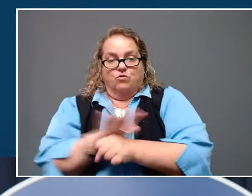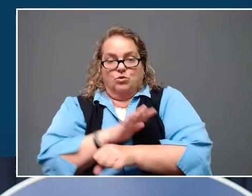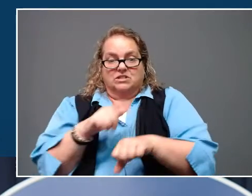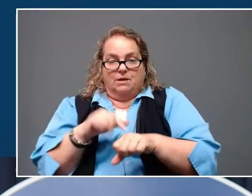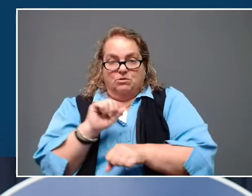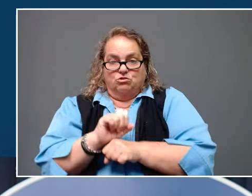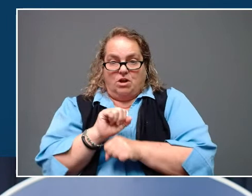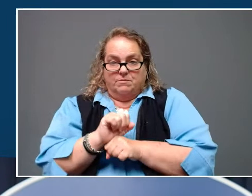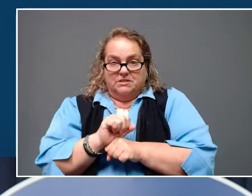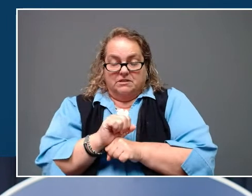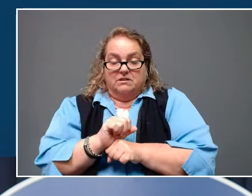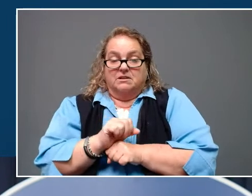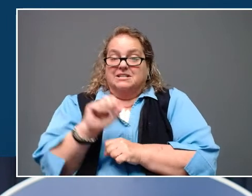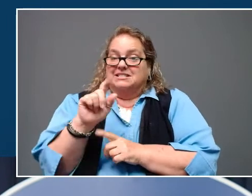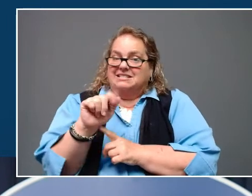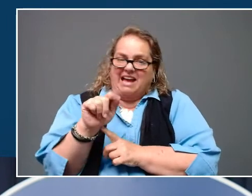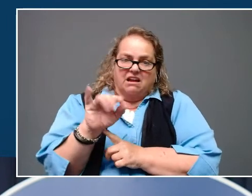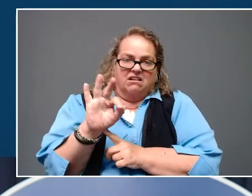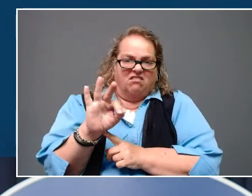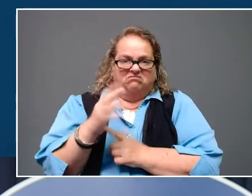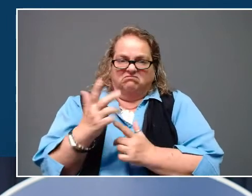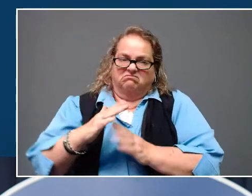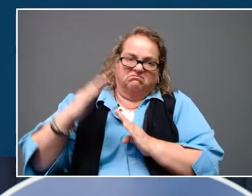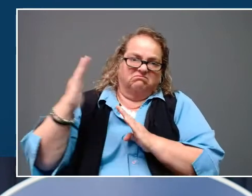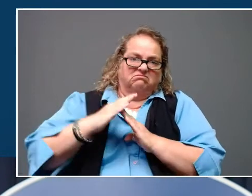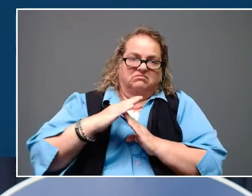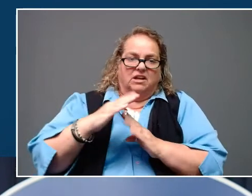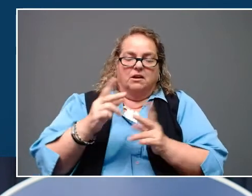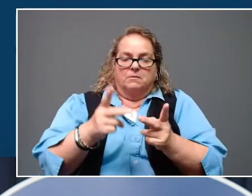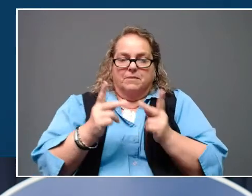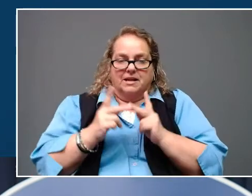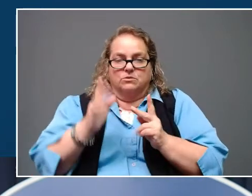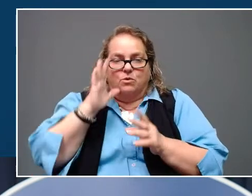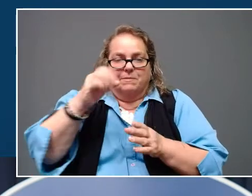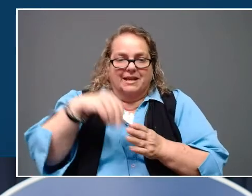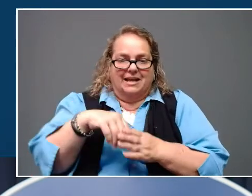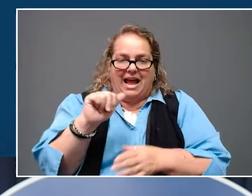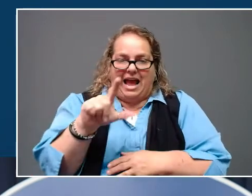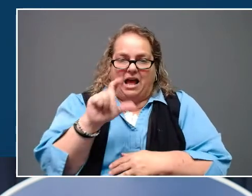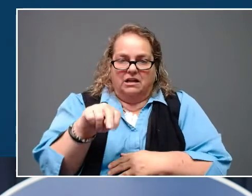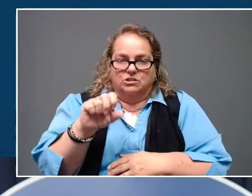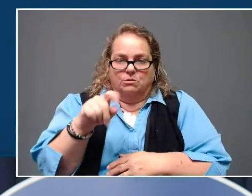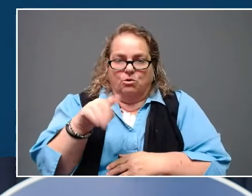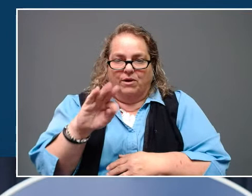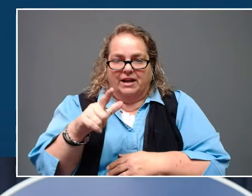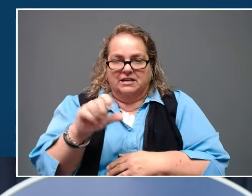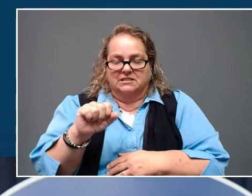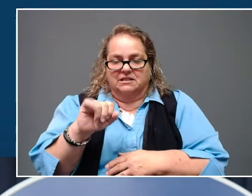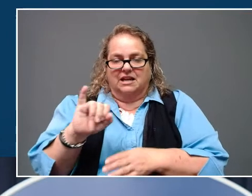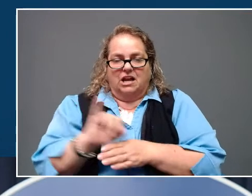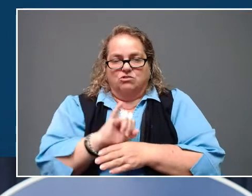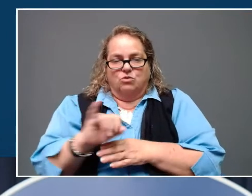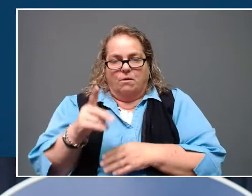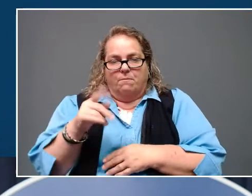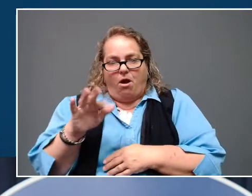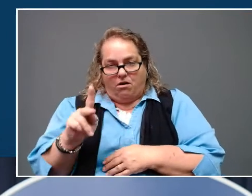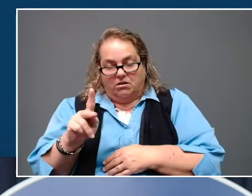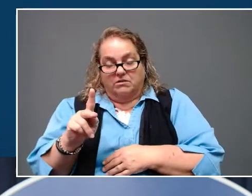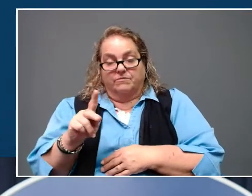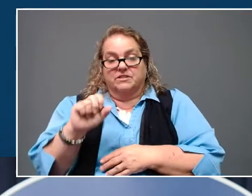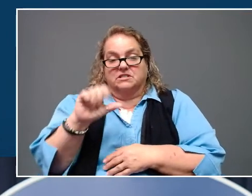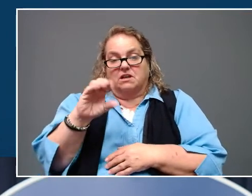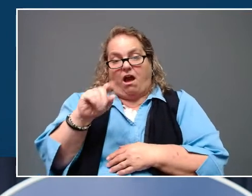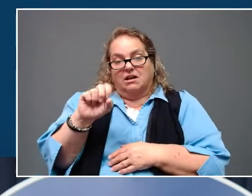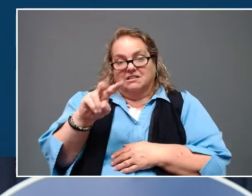state-of-the-art facility will locate in the Allen Springs Industrial Park in Scottsville and will include increased operations to the